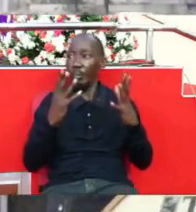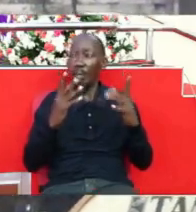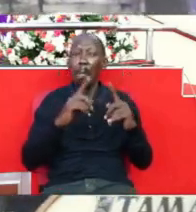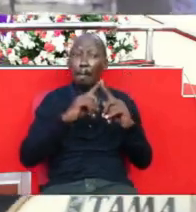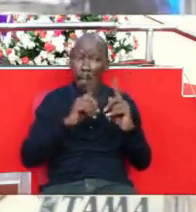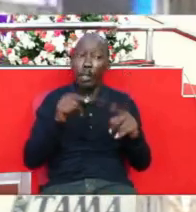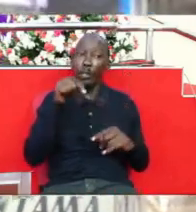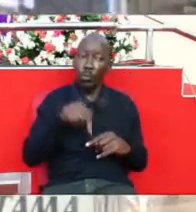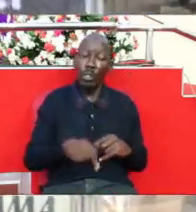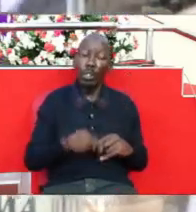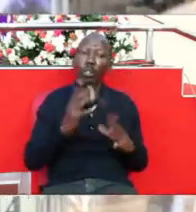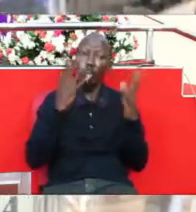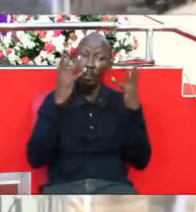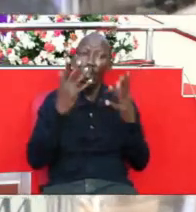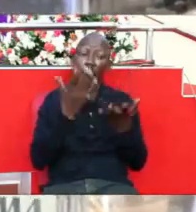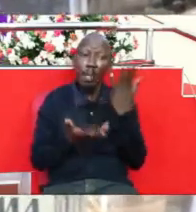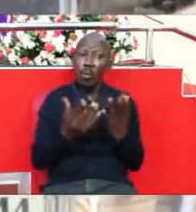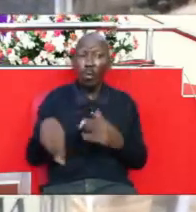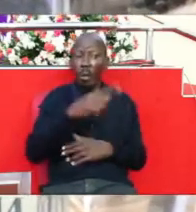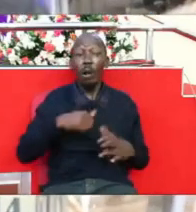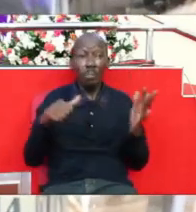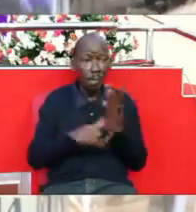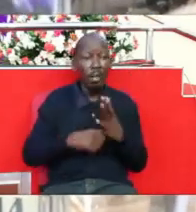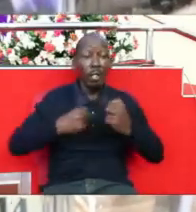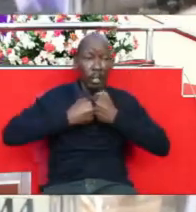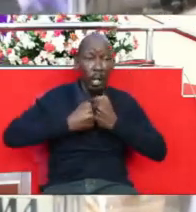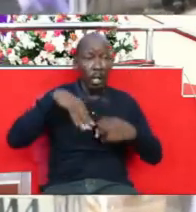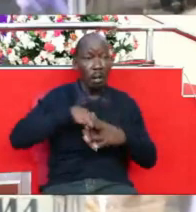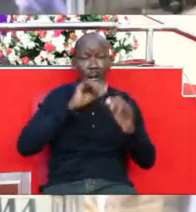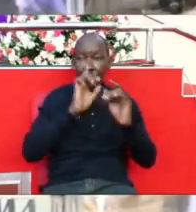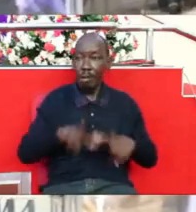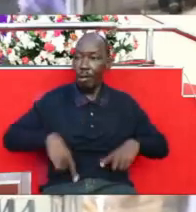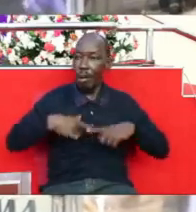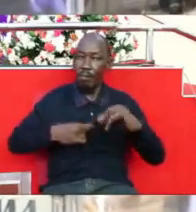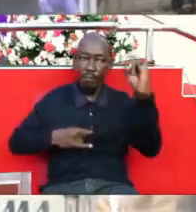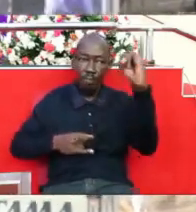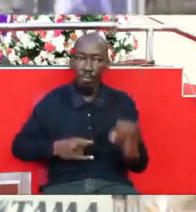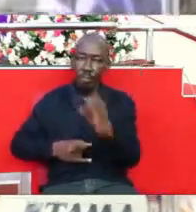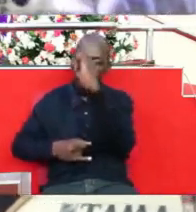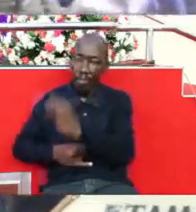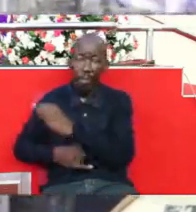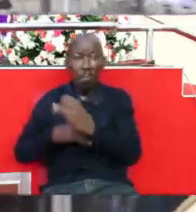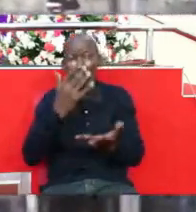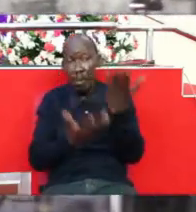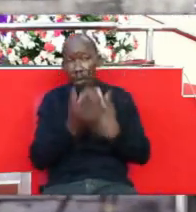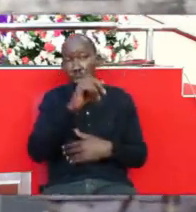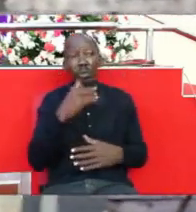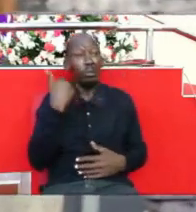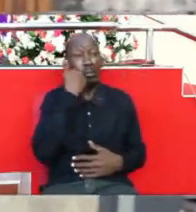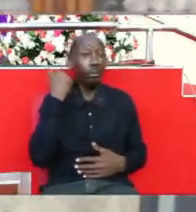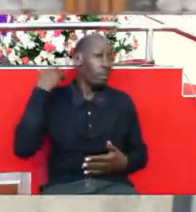we celebrate, you could be having a problem and a challenge in your life. Probably you have been unwell for